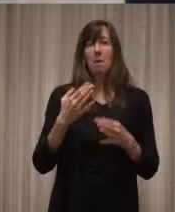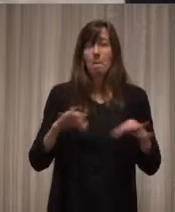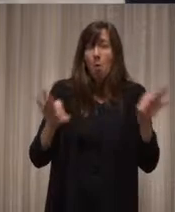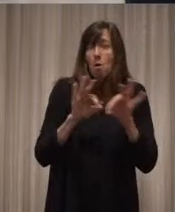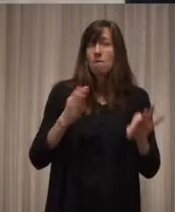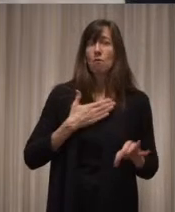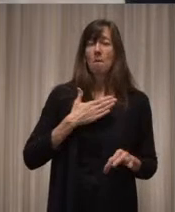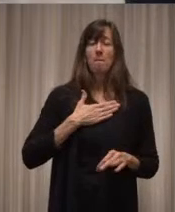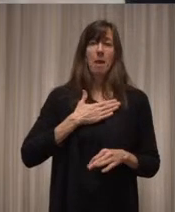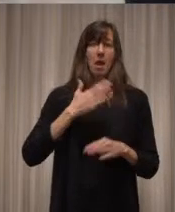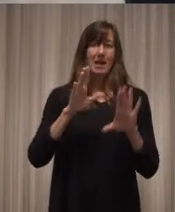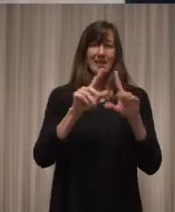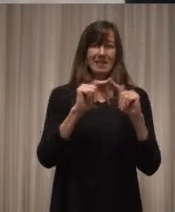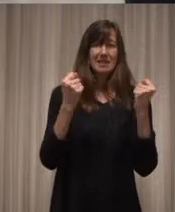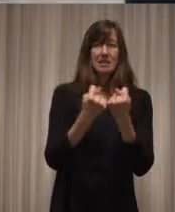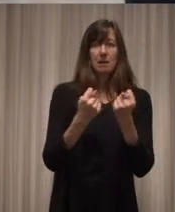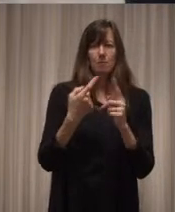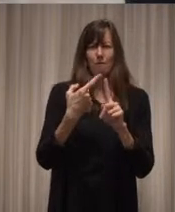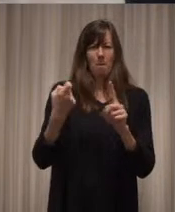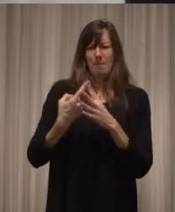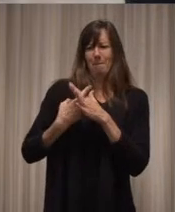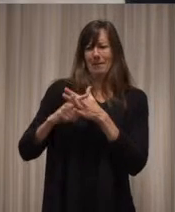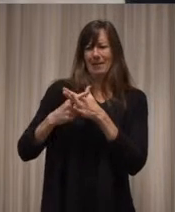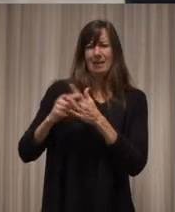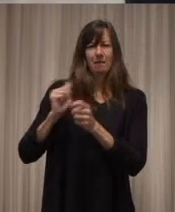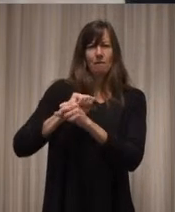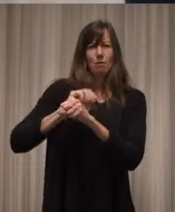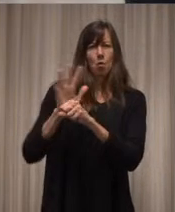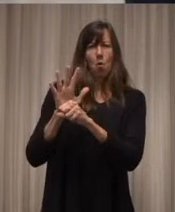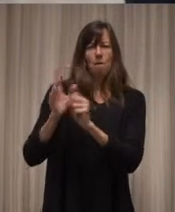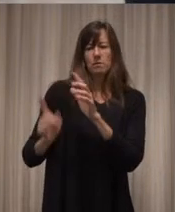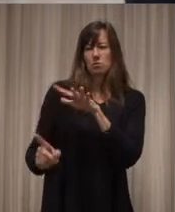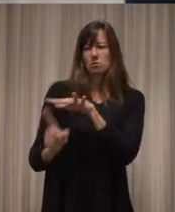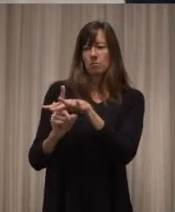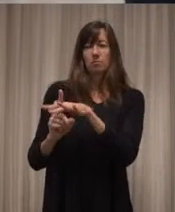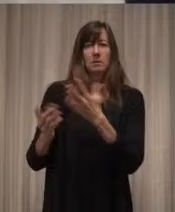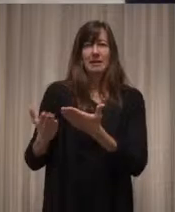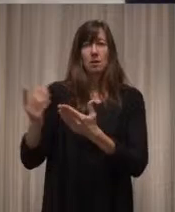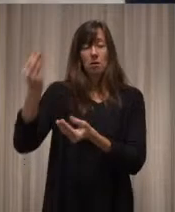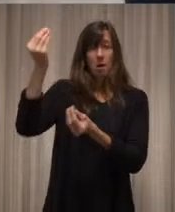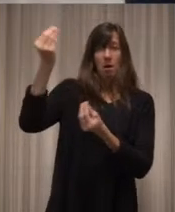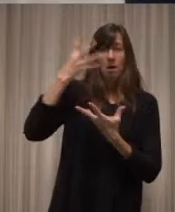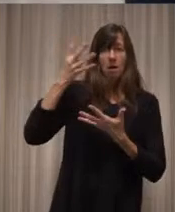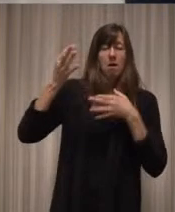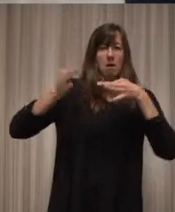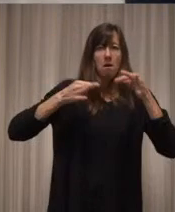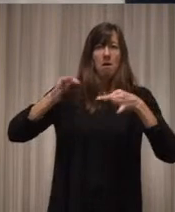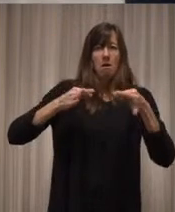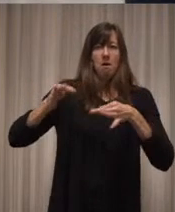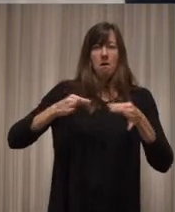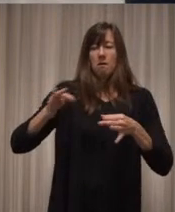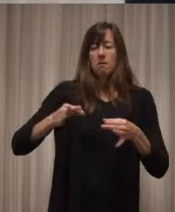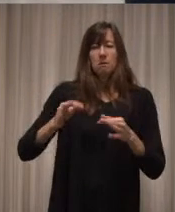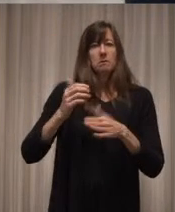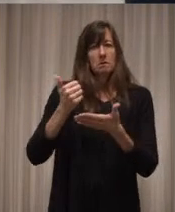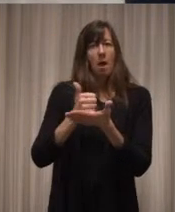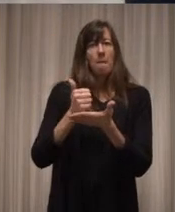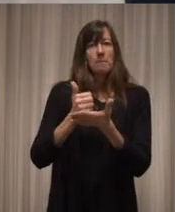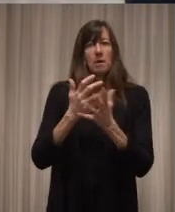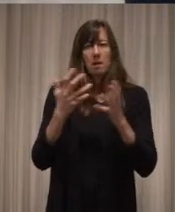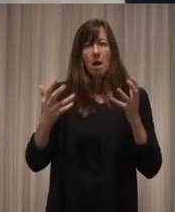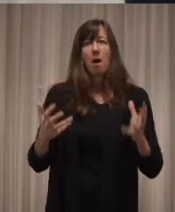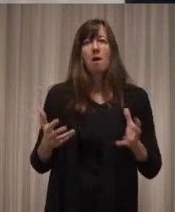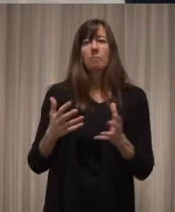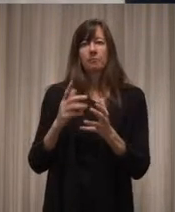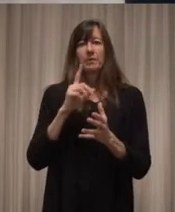COVID, helping us understand the spread of infectious disease and how we can meet that need. And now heading into this